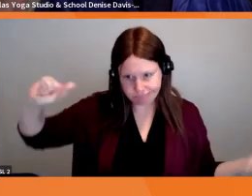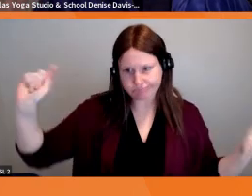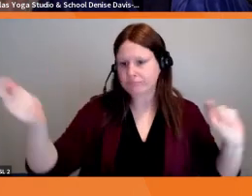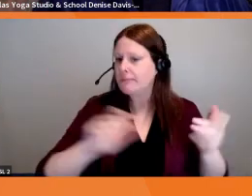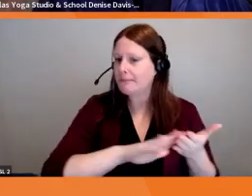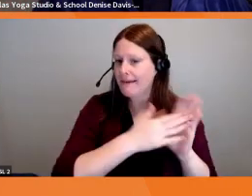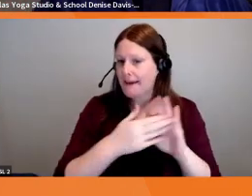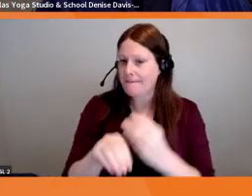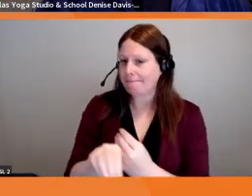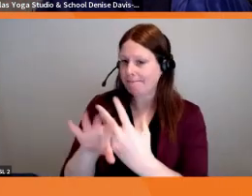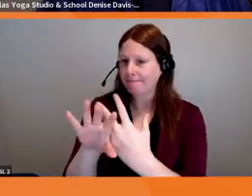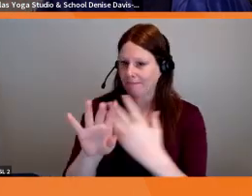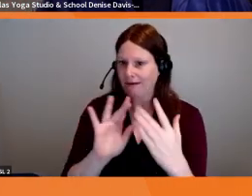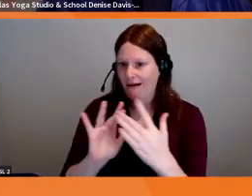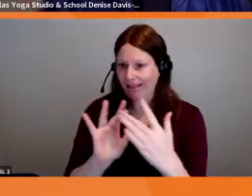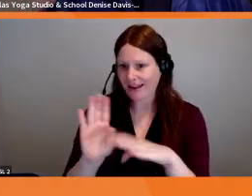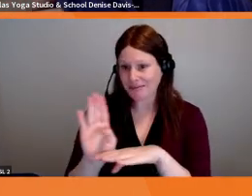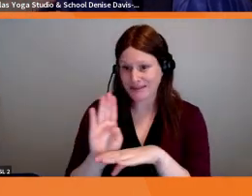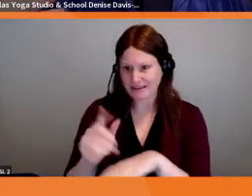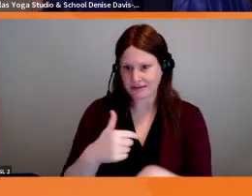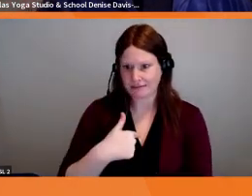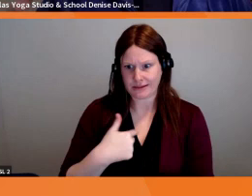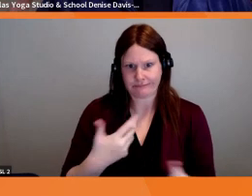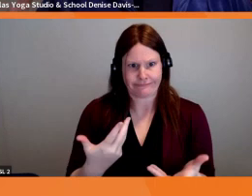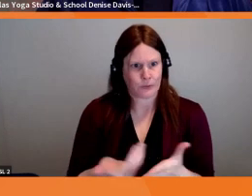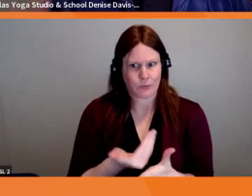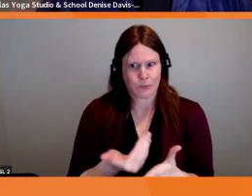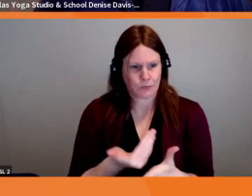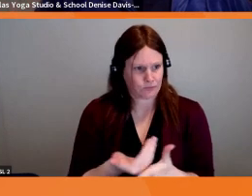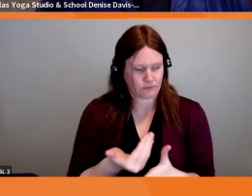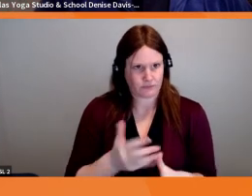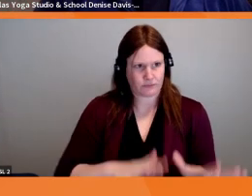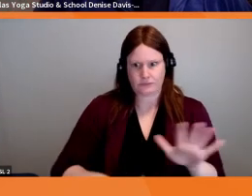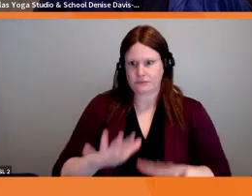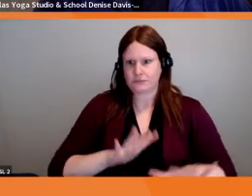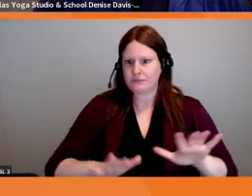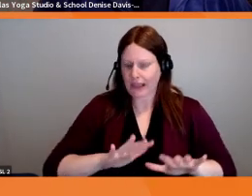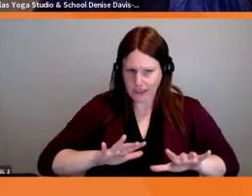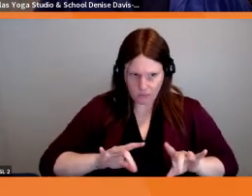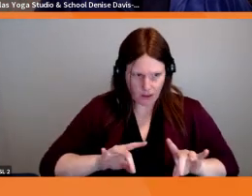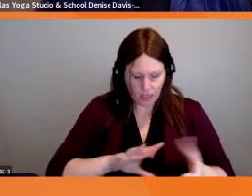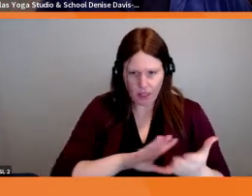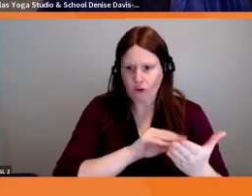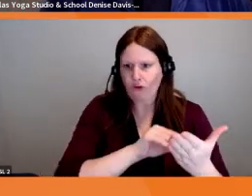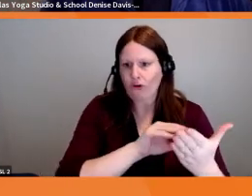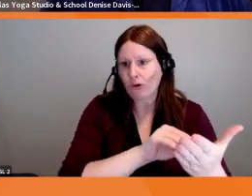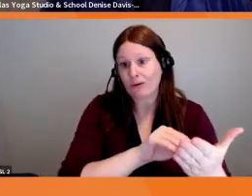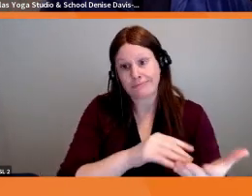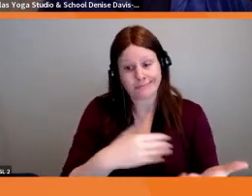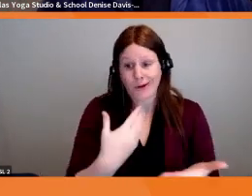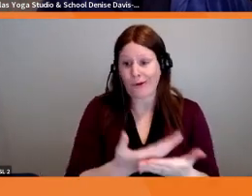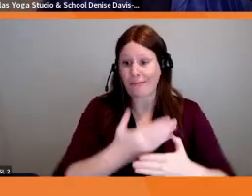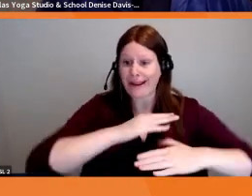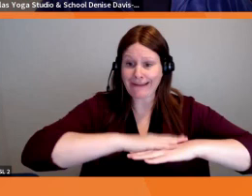And I didn't know how to do that. It was something I had to learn. So it was at my desk, you know, at 5 o'clock in the